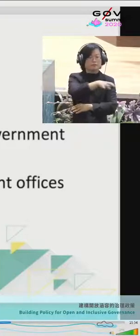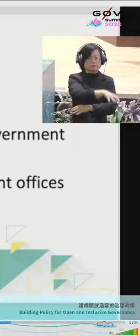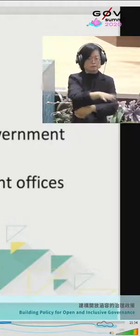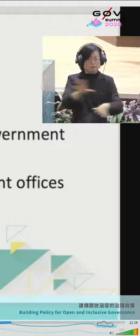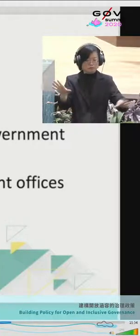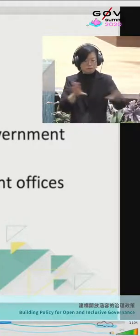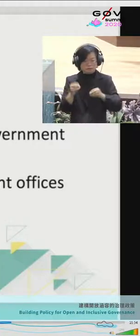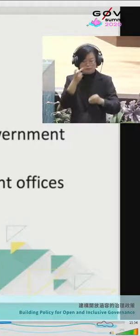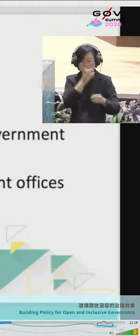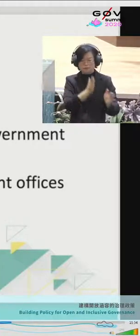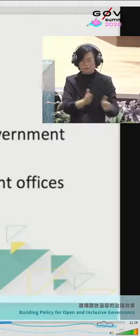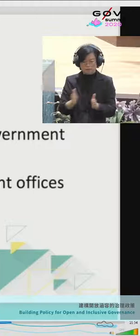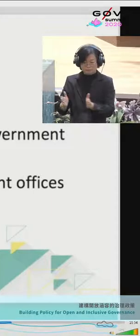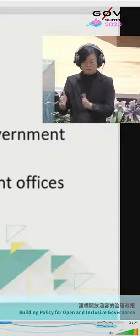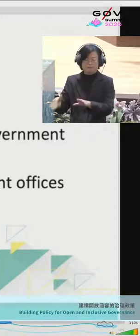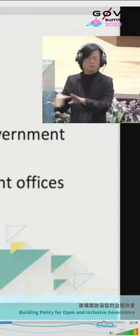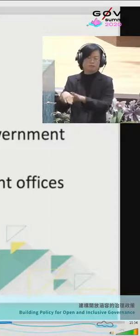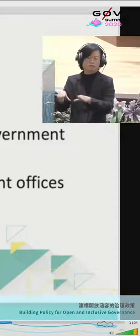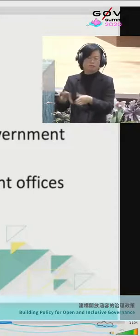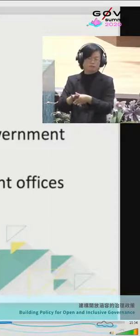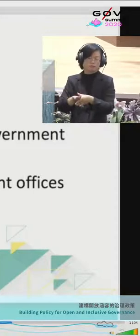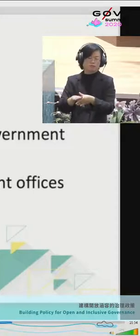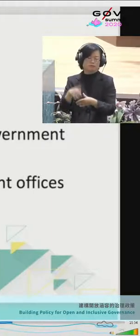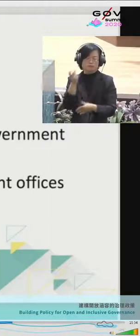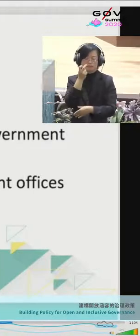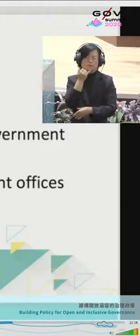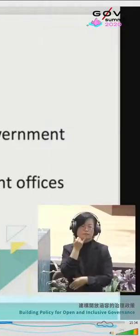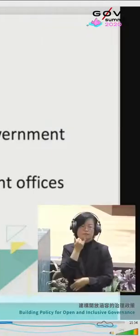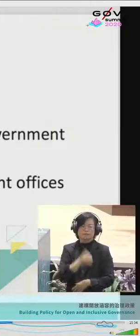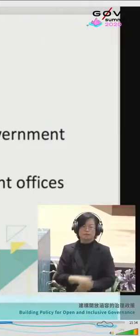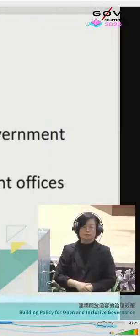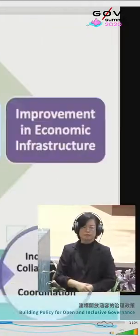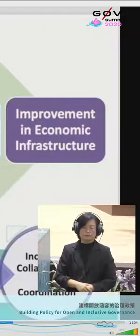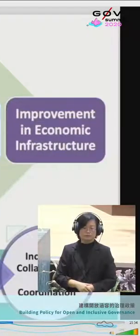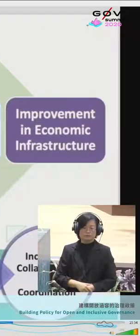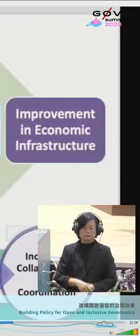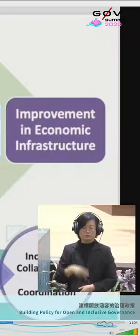life and boost economic impact indirectly.